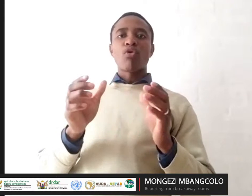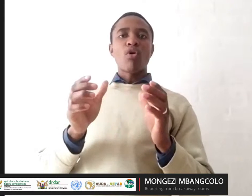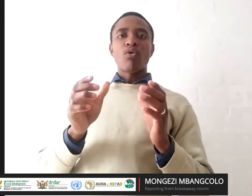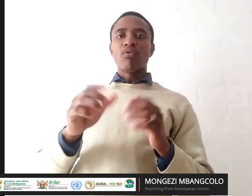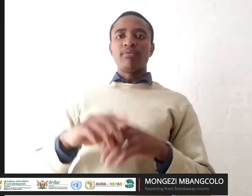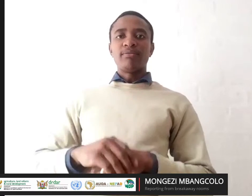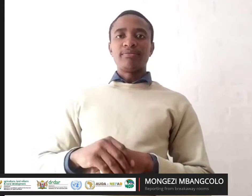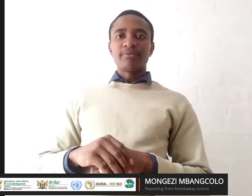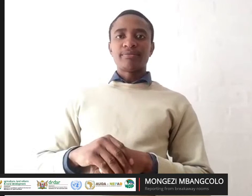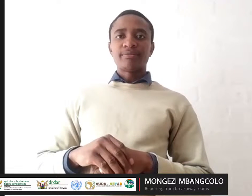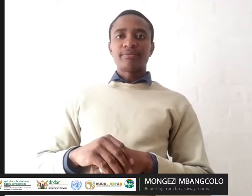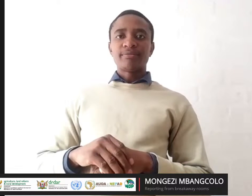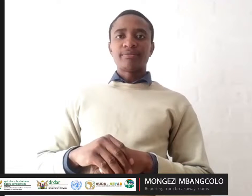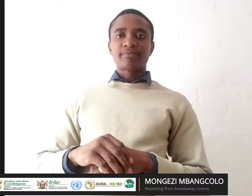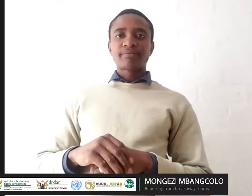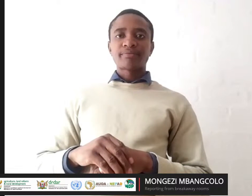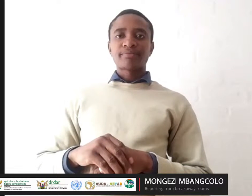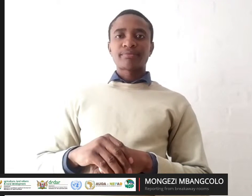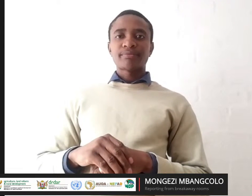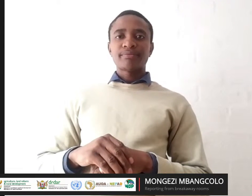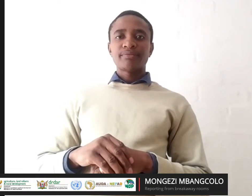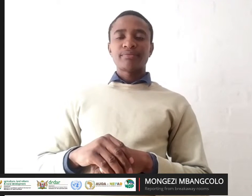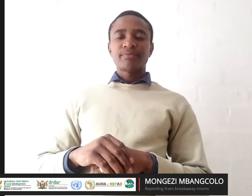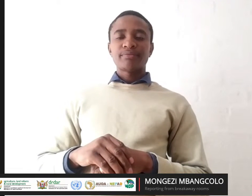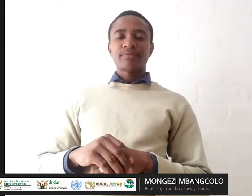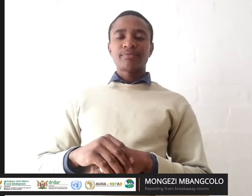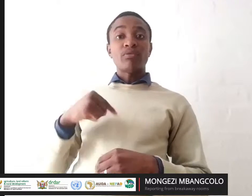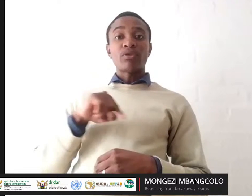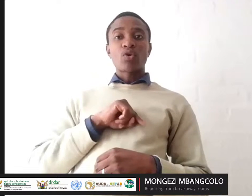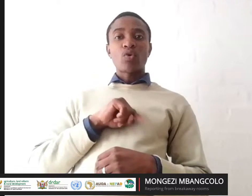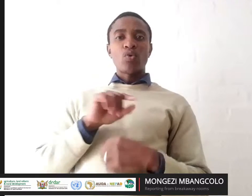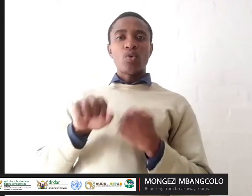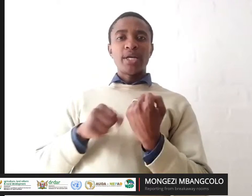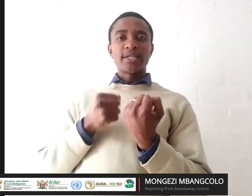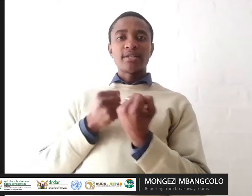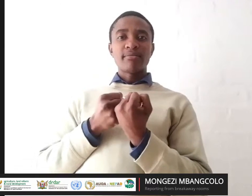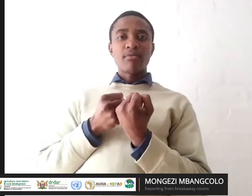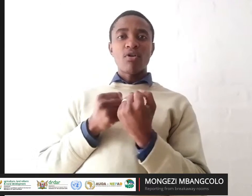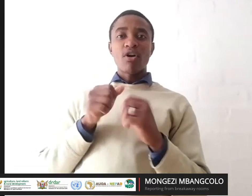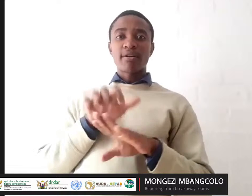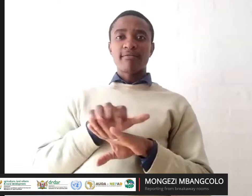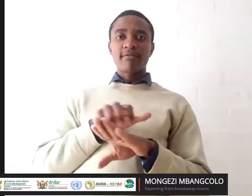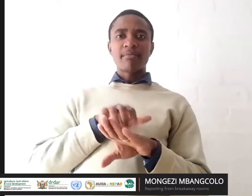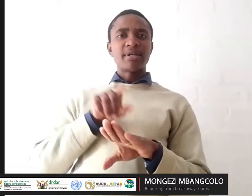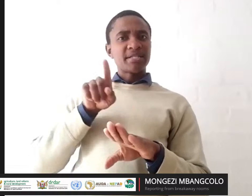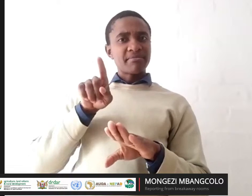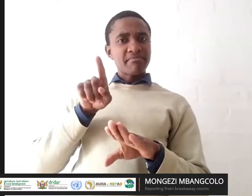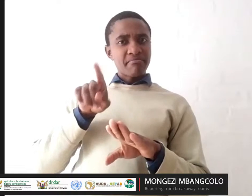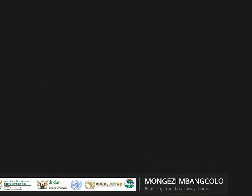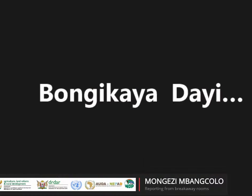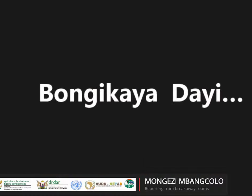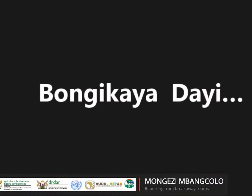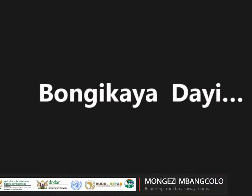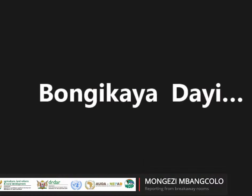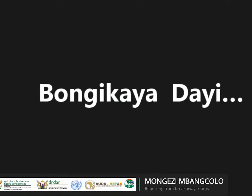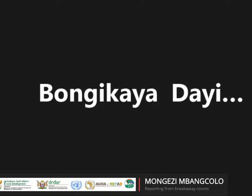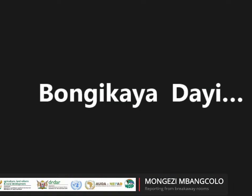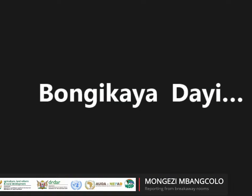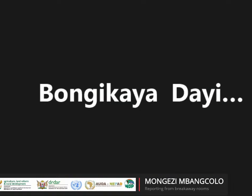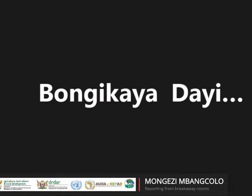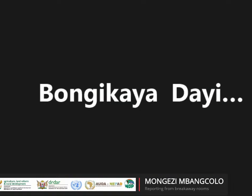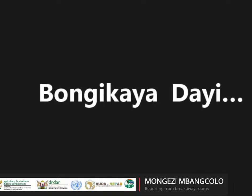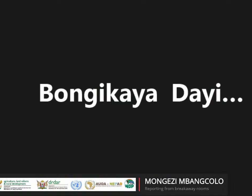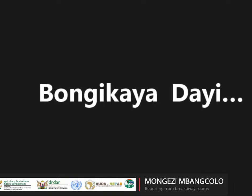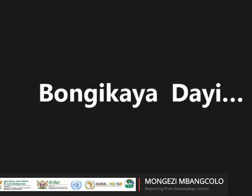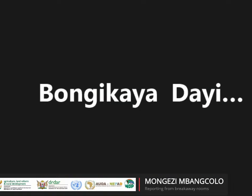in how we support farmers, it must be informed by that to make them a bit more